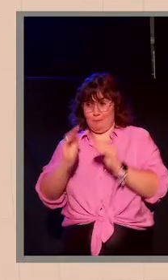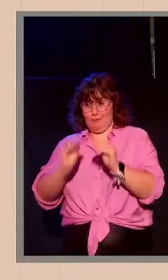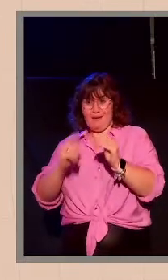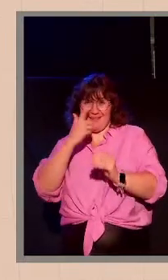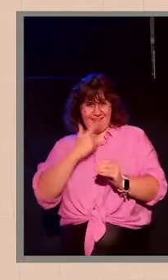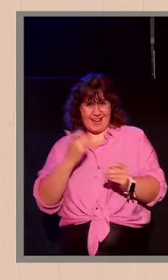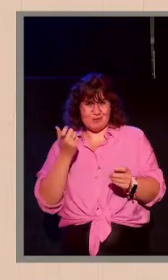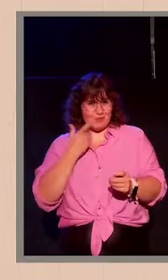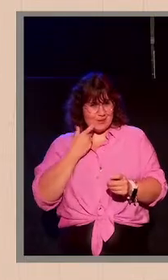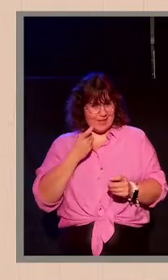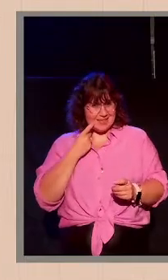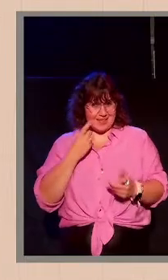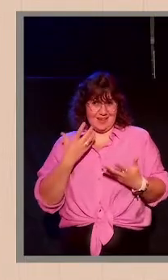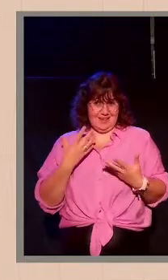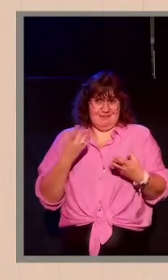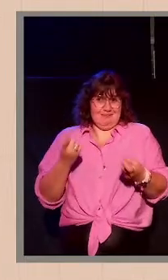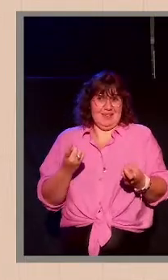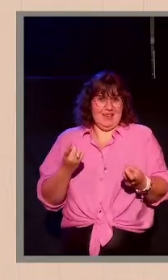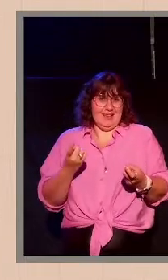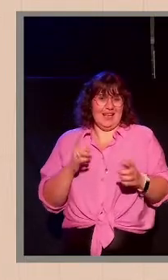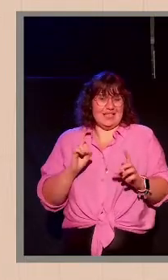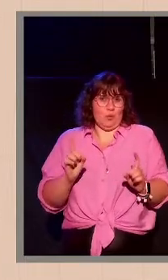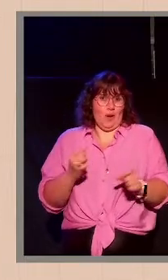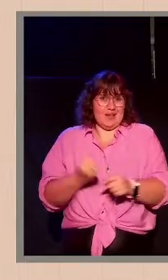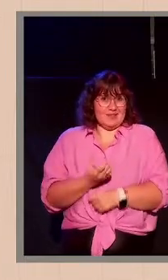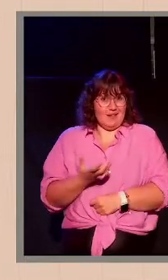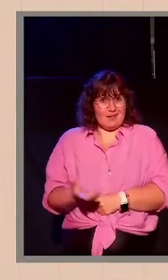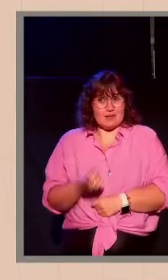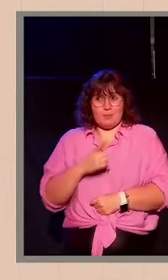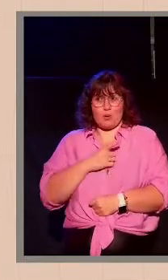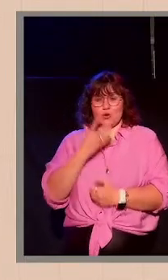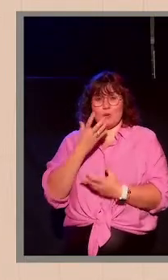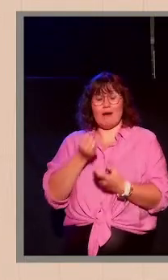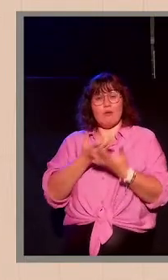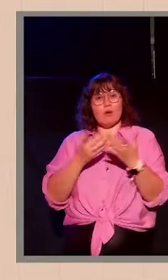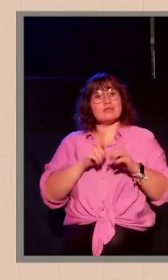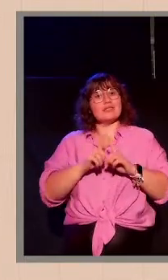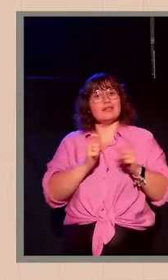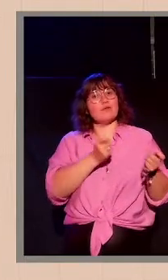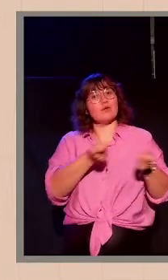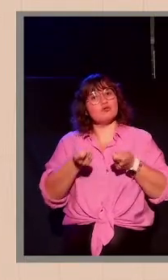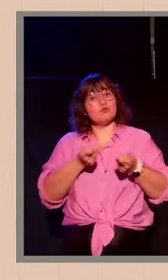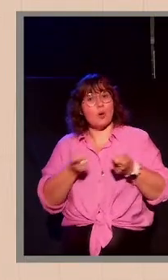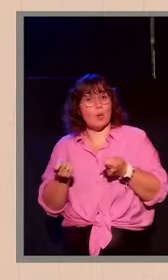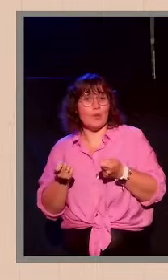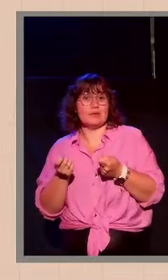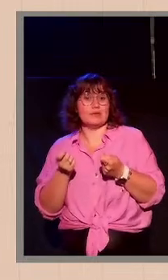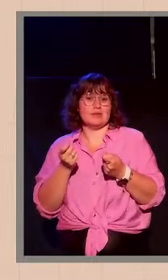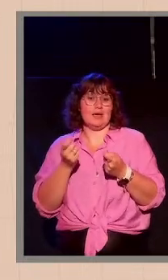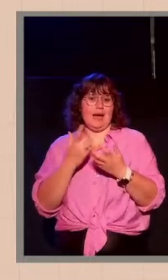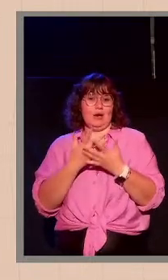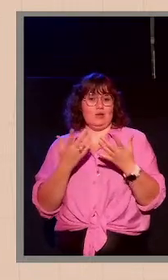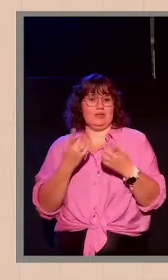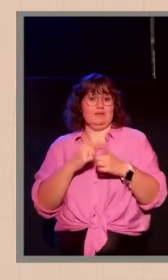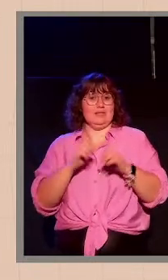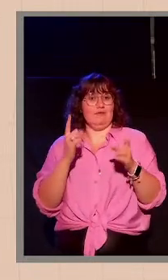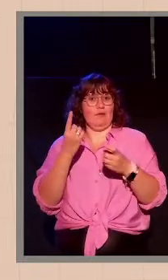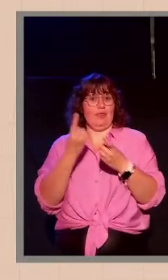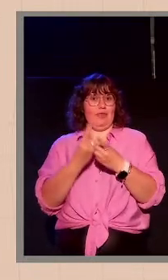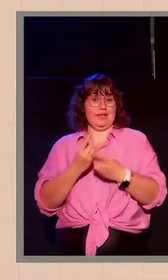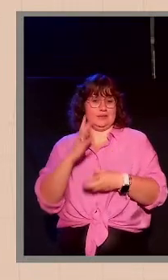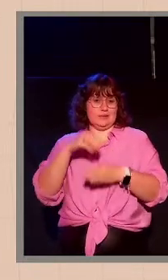of its thing that it does, because you can have all sorts of controllers mapped to all sorts of things inside Ableton. So it's very good at doing